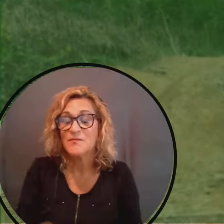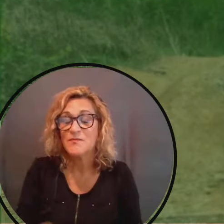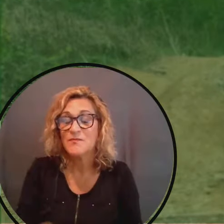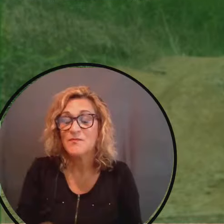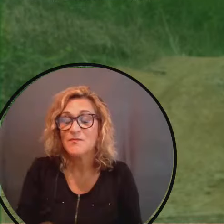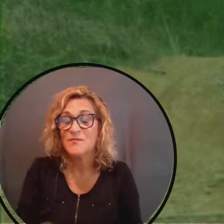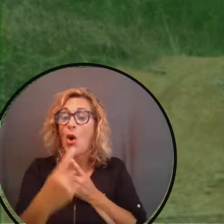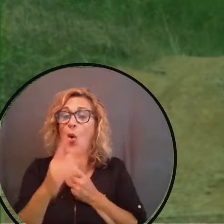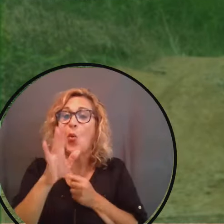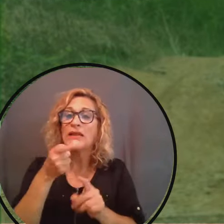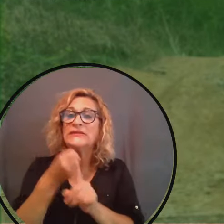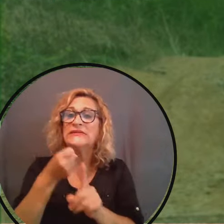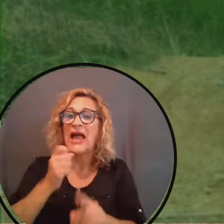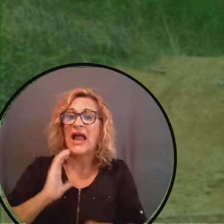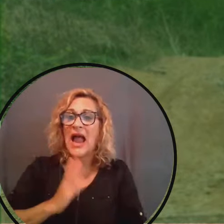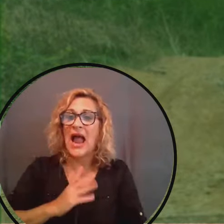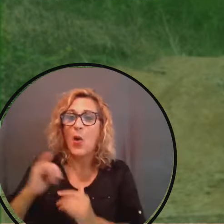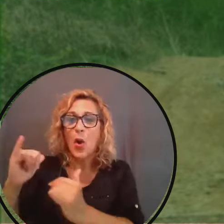mutual aid projects.